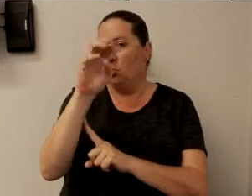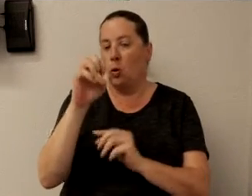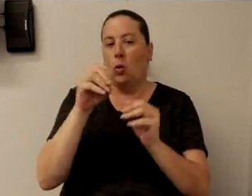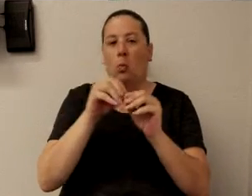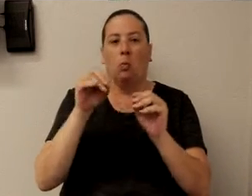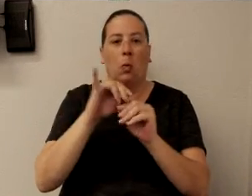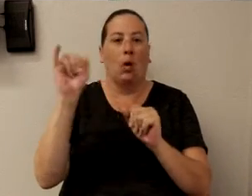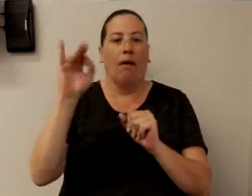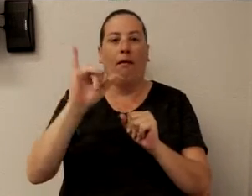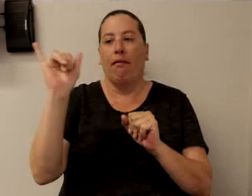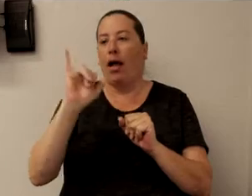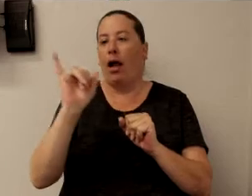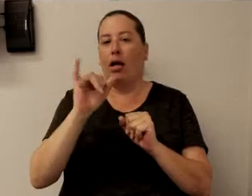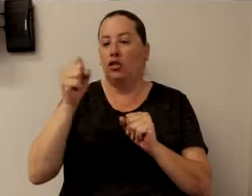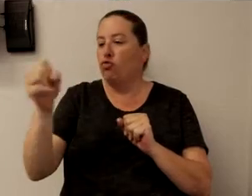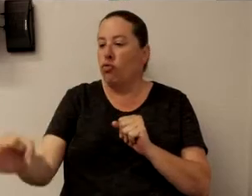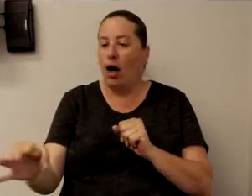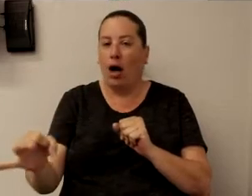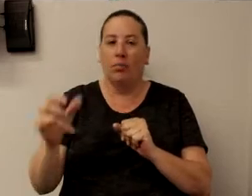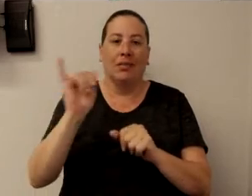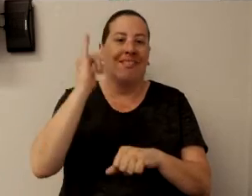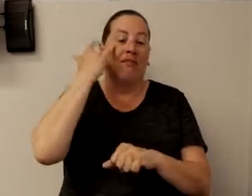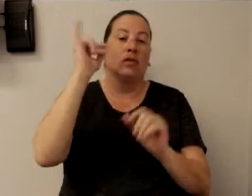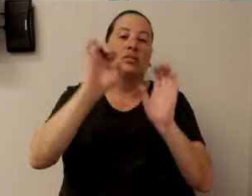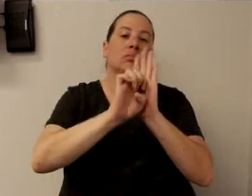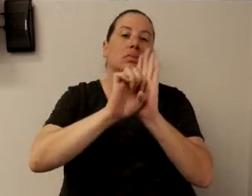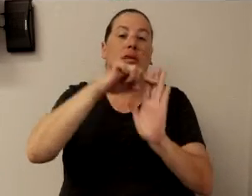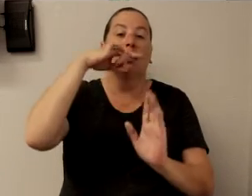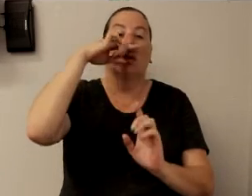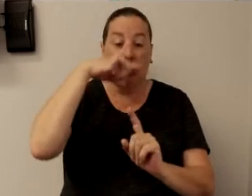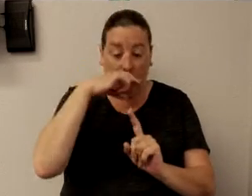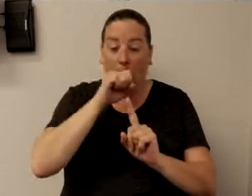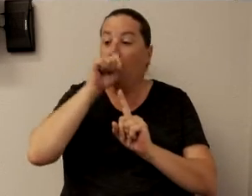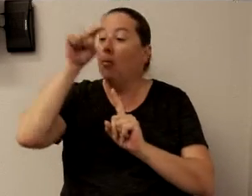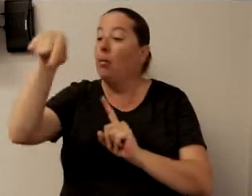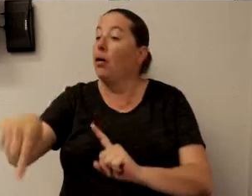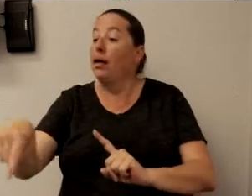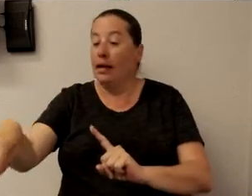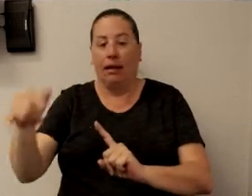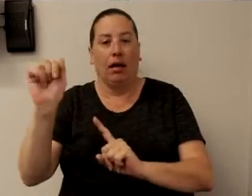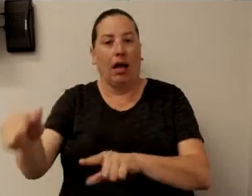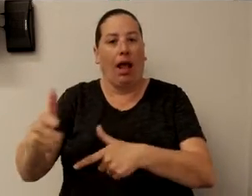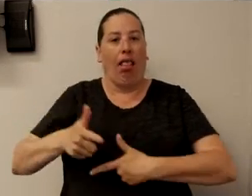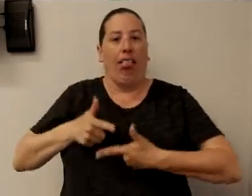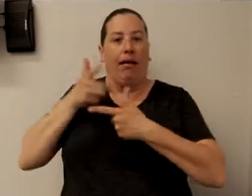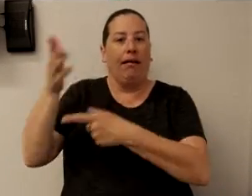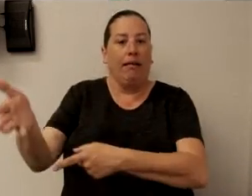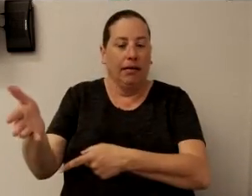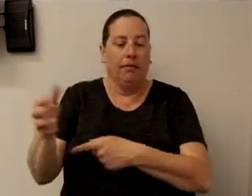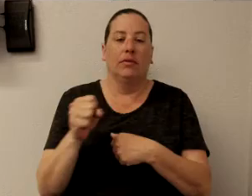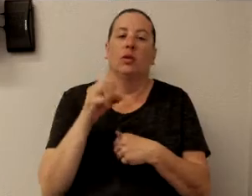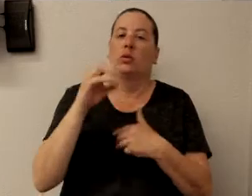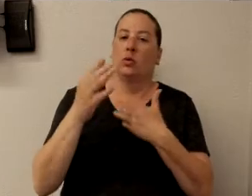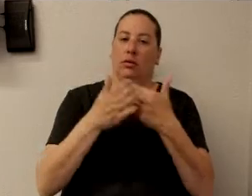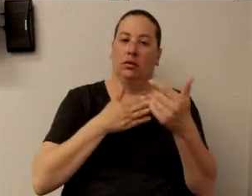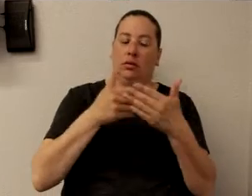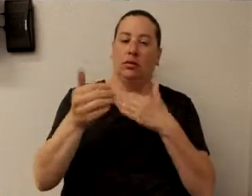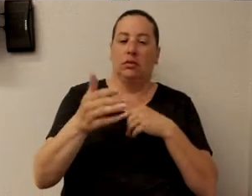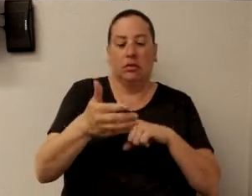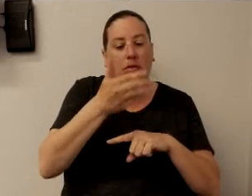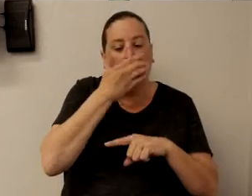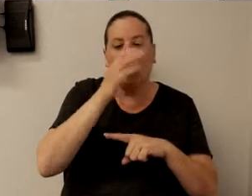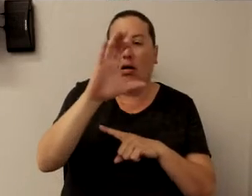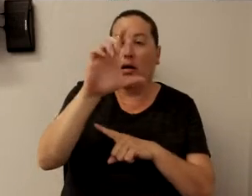why the masking is so important to protect that. Even a cloth mask or a surgical mask keeps